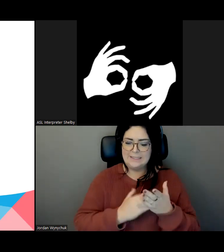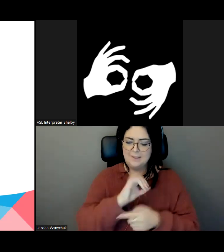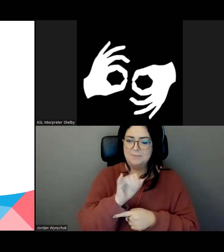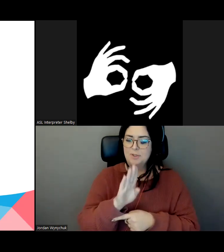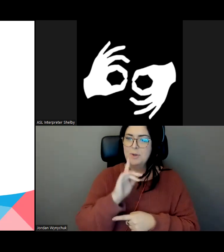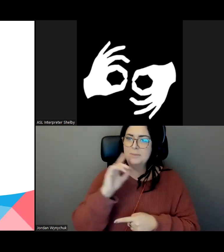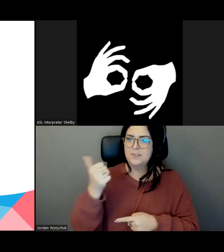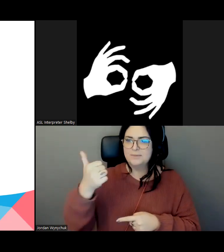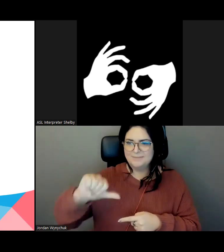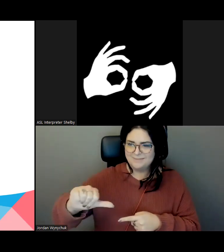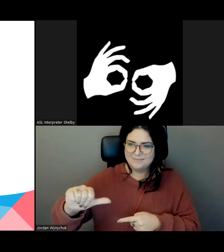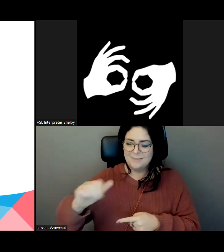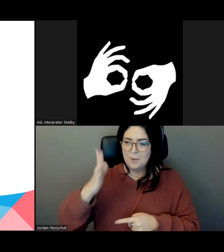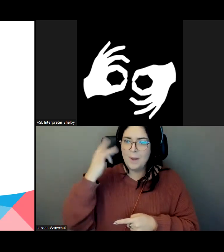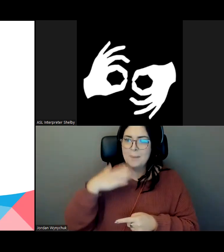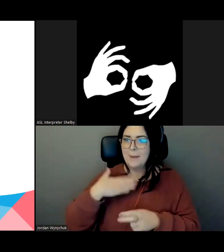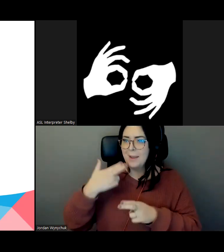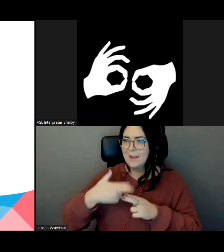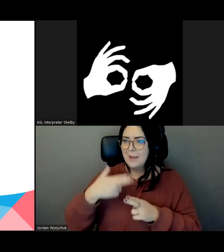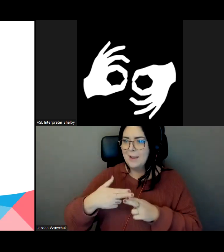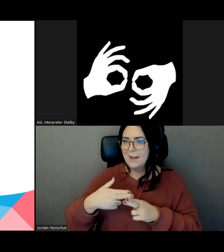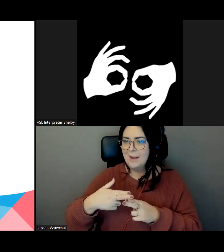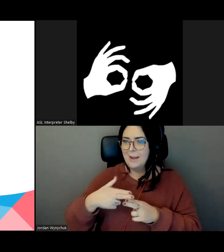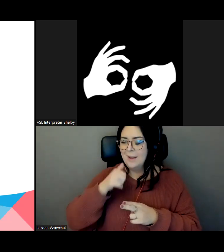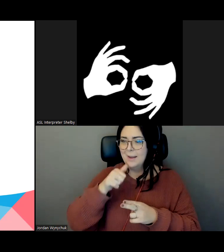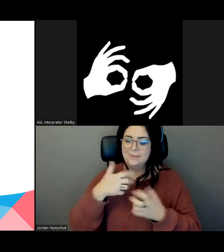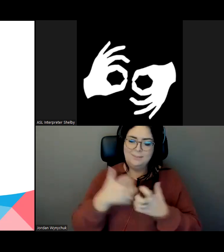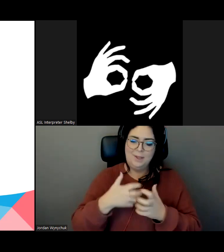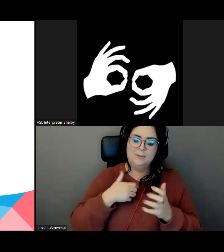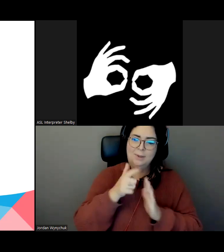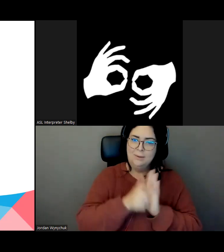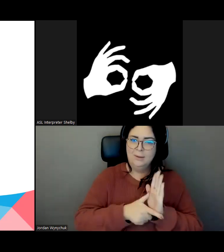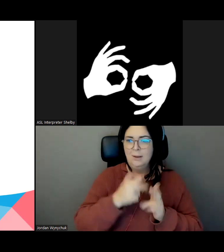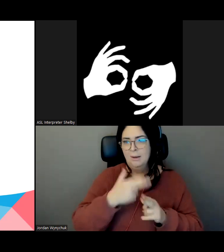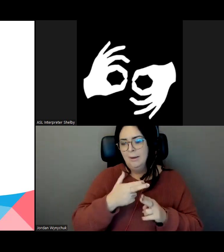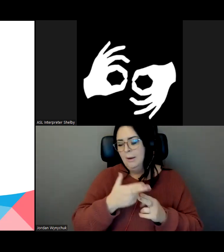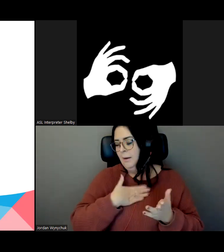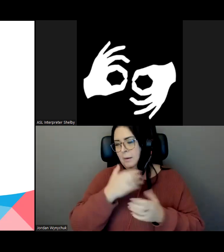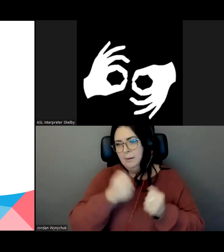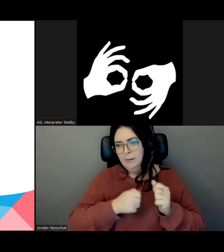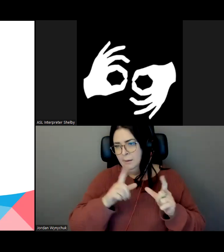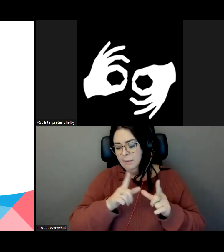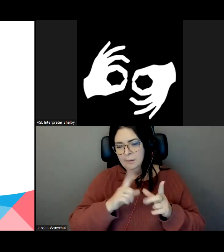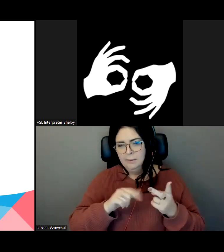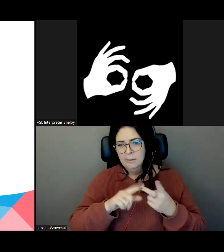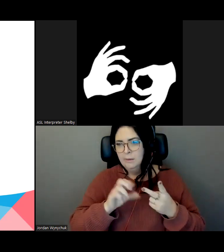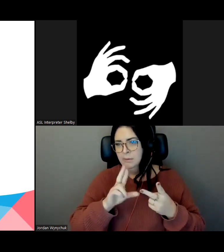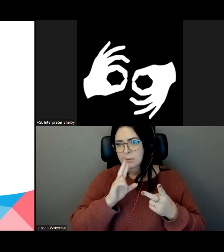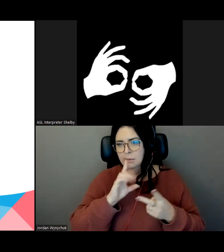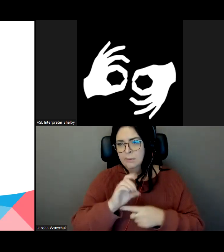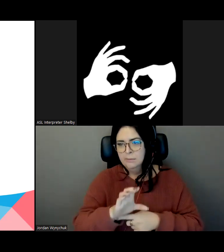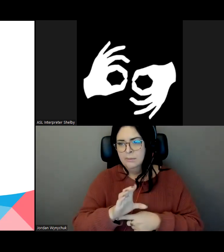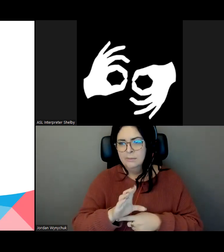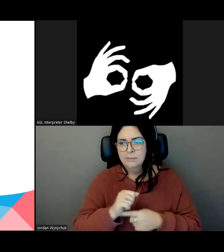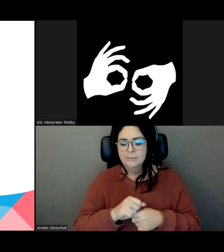because my name doesn't match my legal name on my documents, which is really unfortunate. I like to think that I'm like a